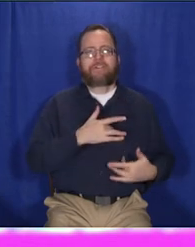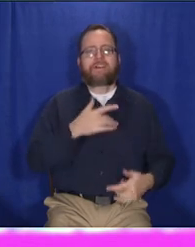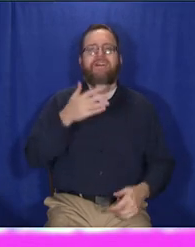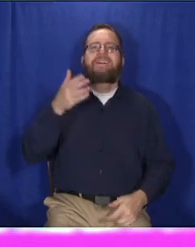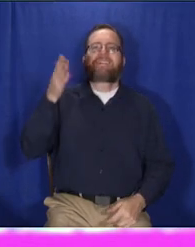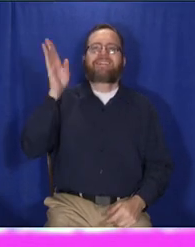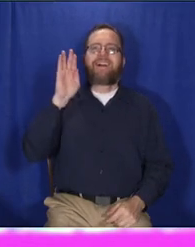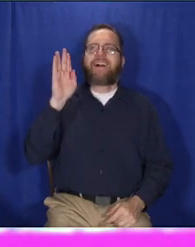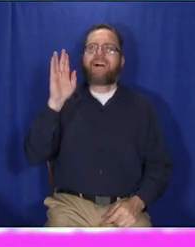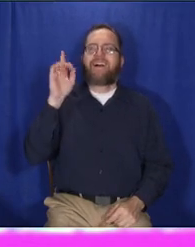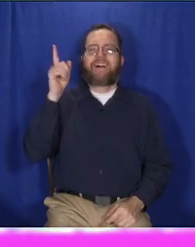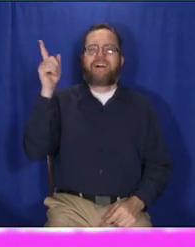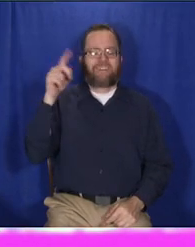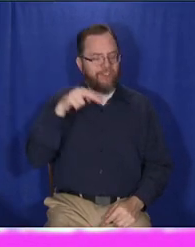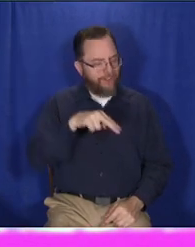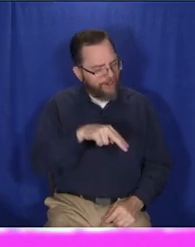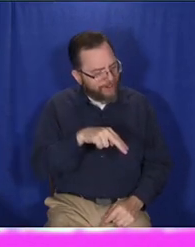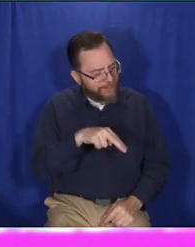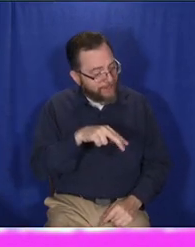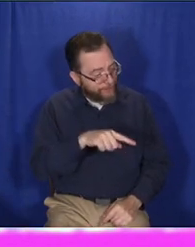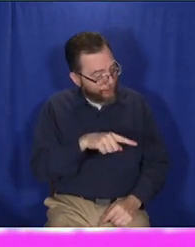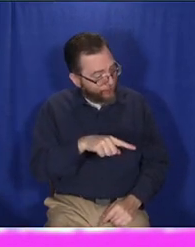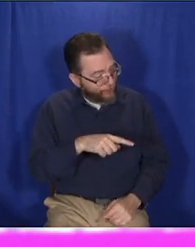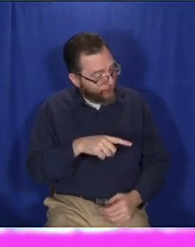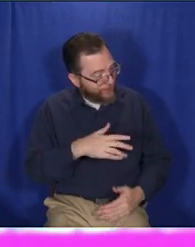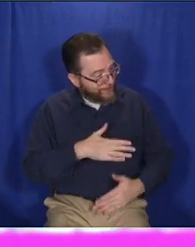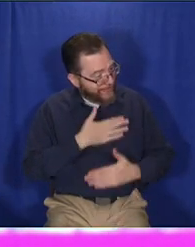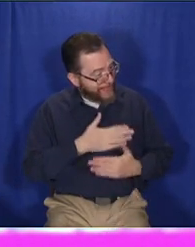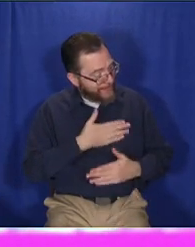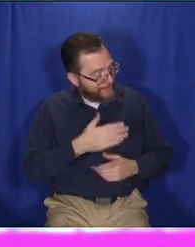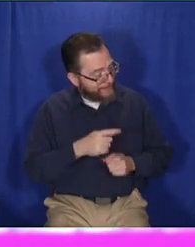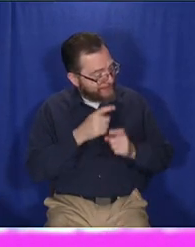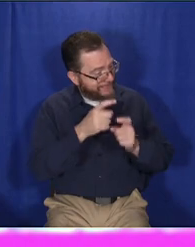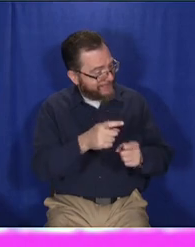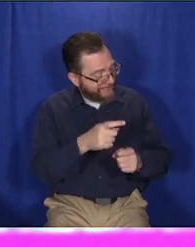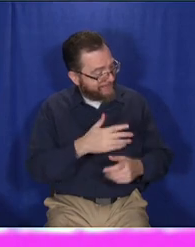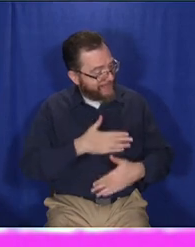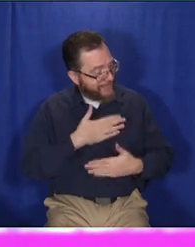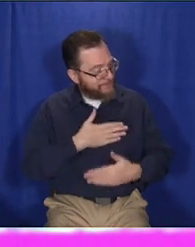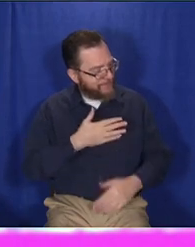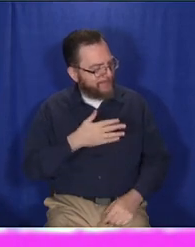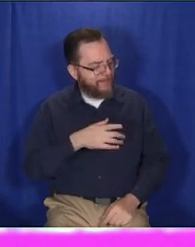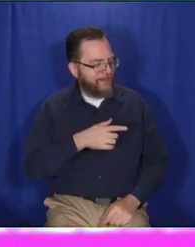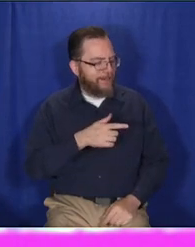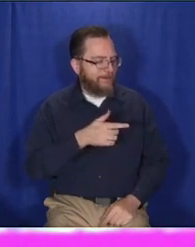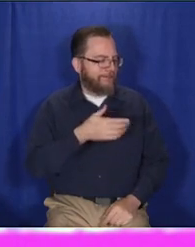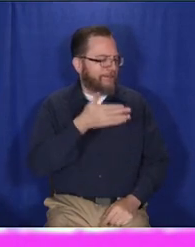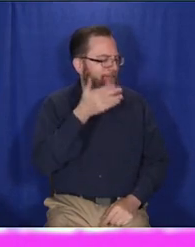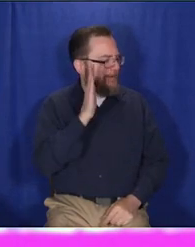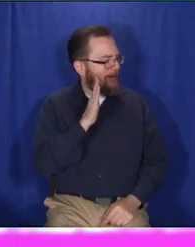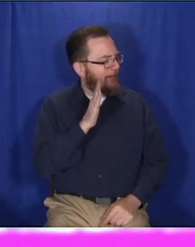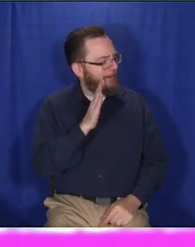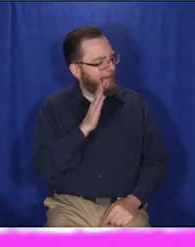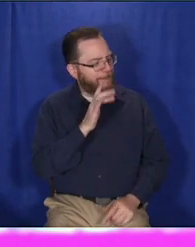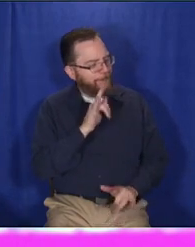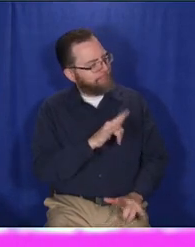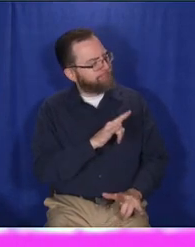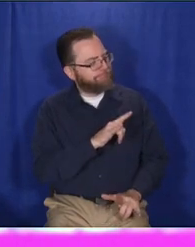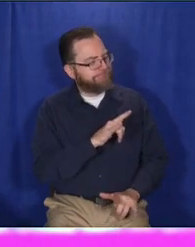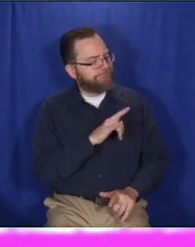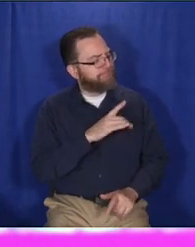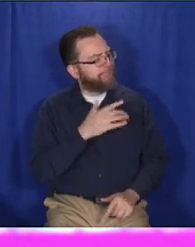cheerful giver. You see, when you give, you are retraining your heart to experience deeper